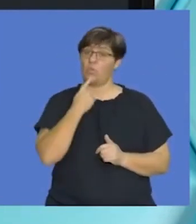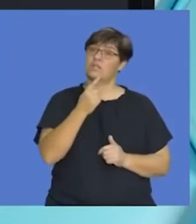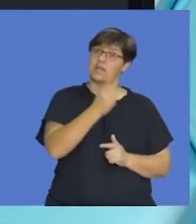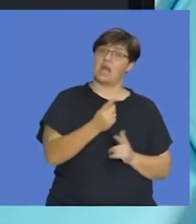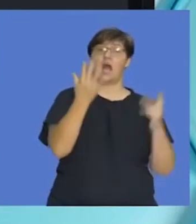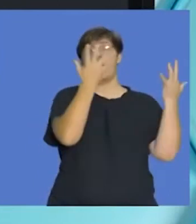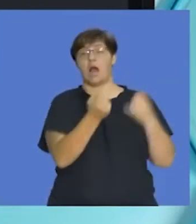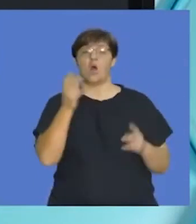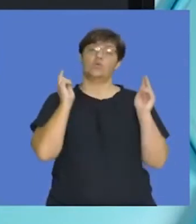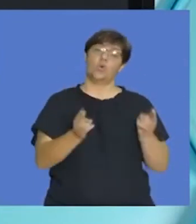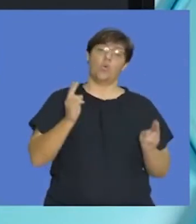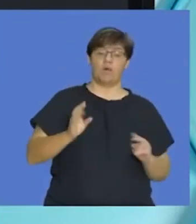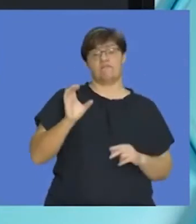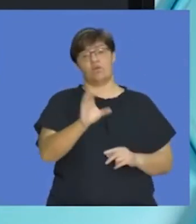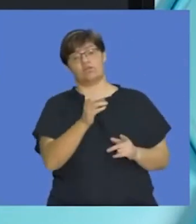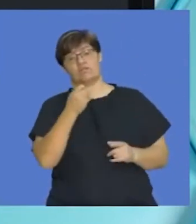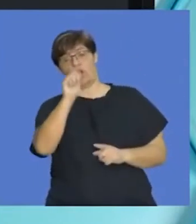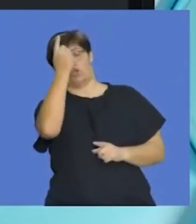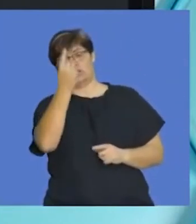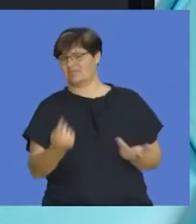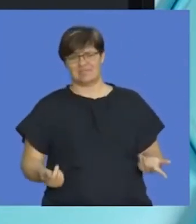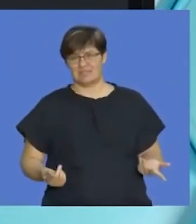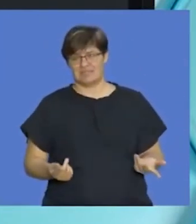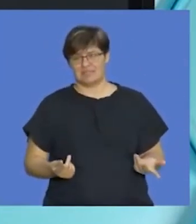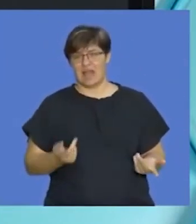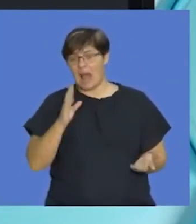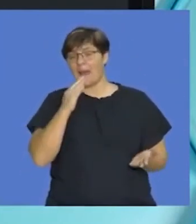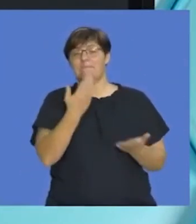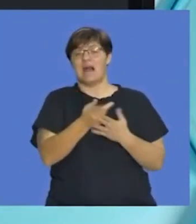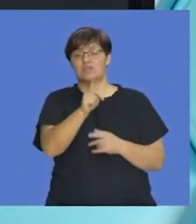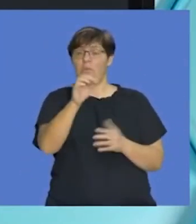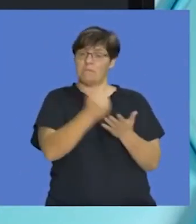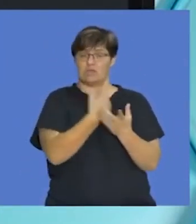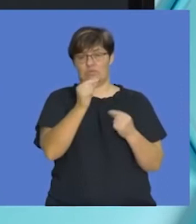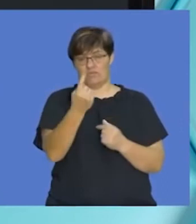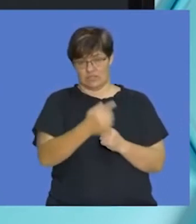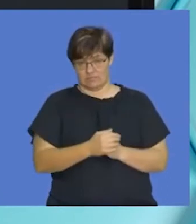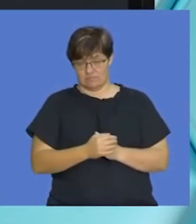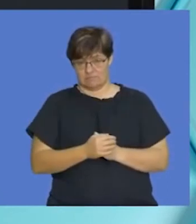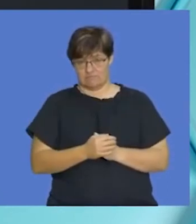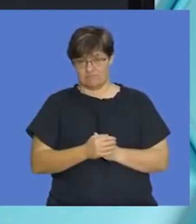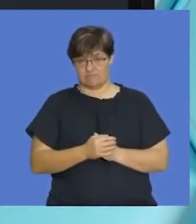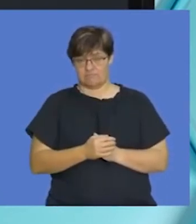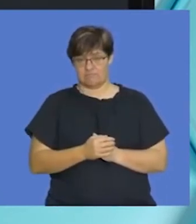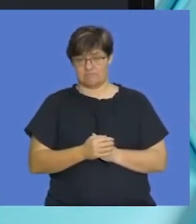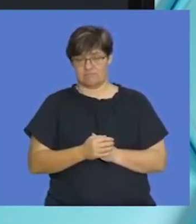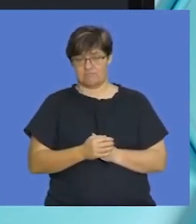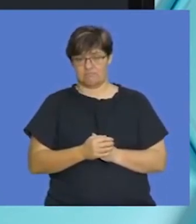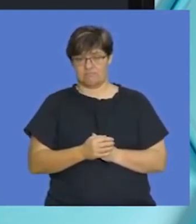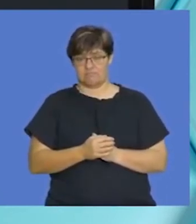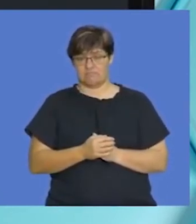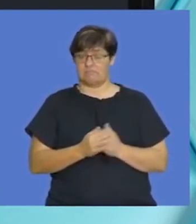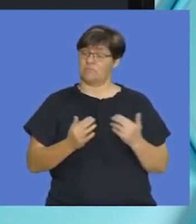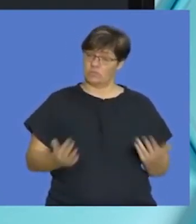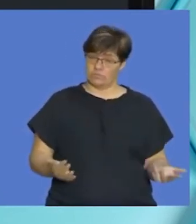that's not something they're necessarily going to say, work out the normal force first. It's going to be implied that you need it,